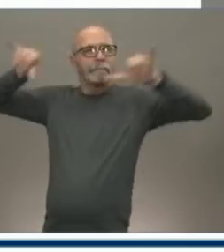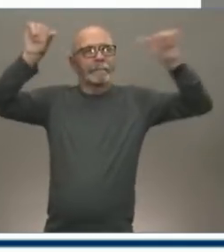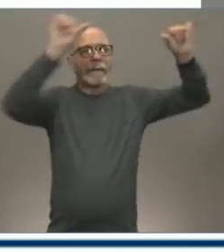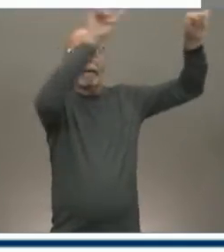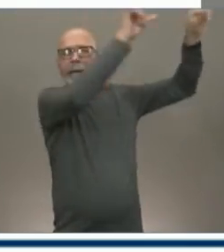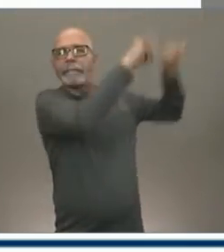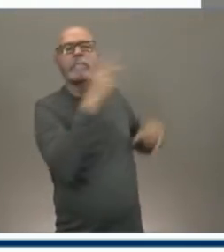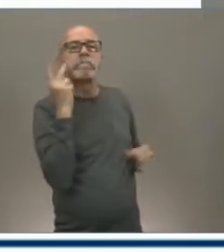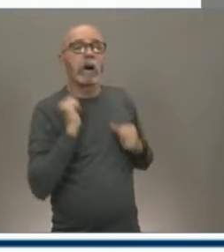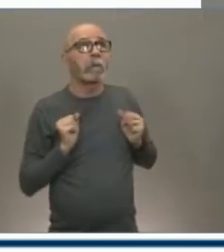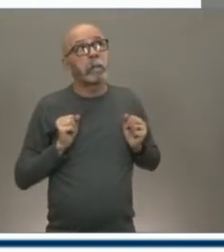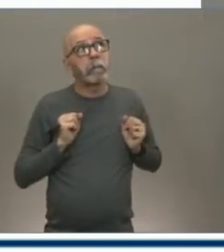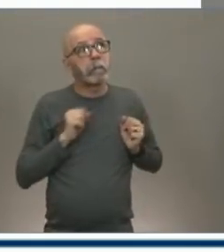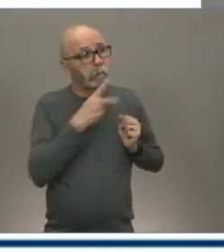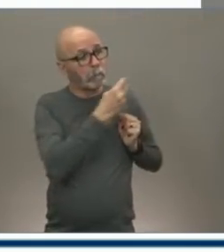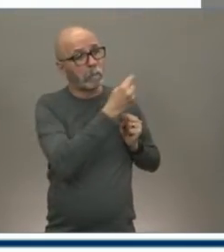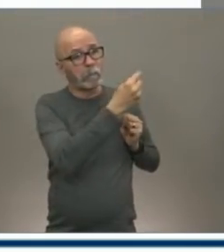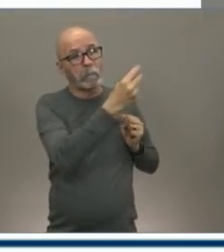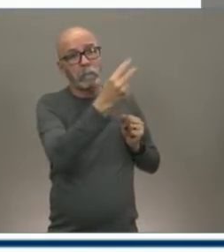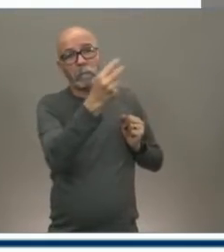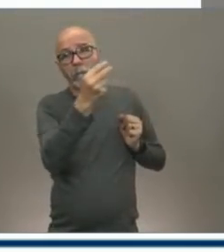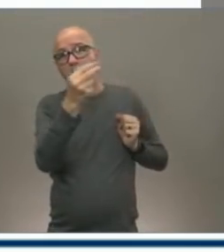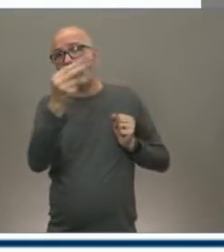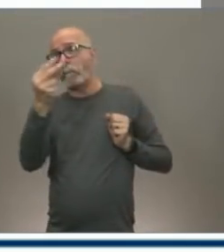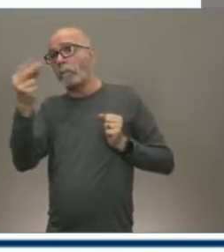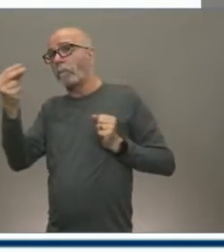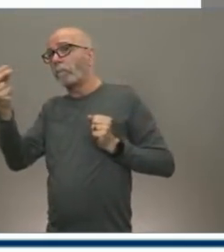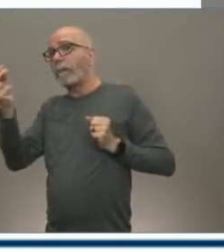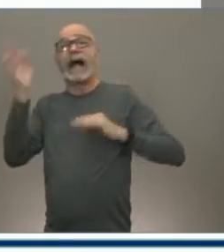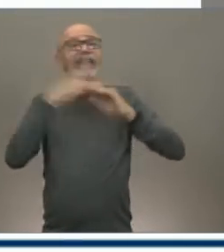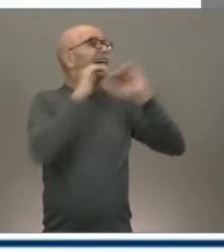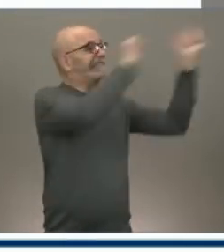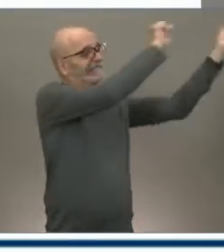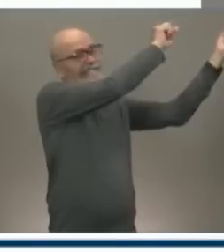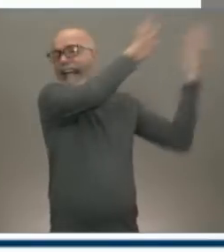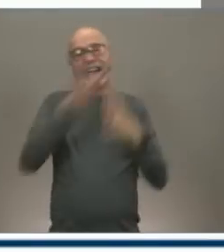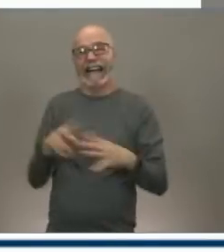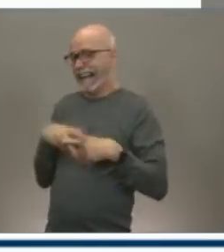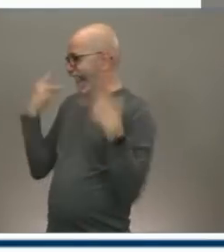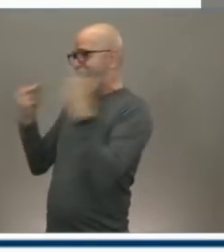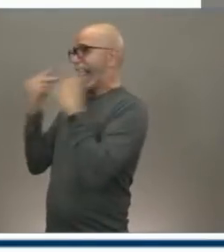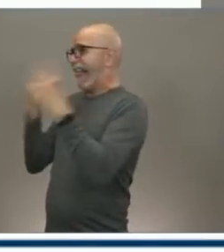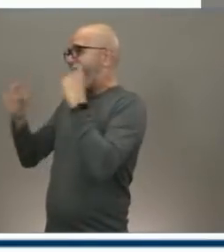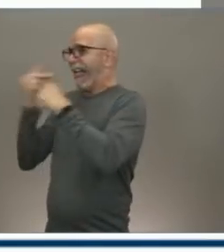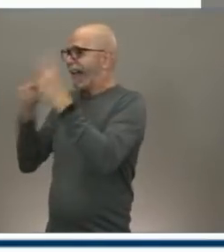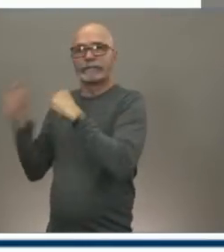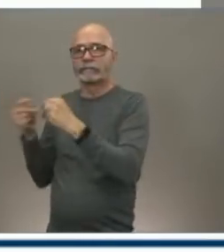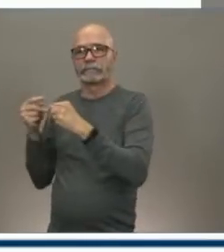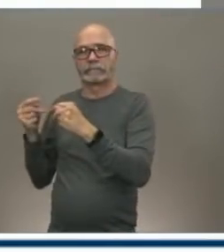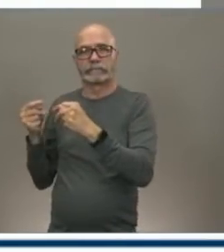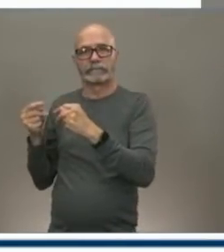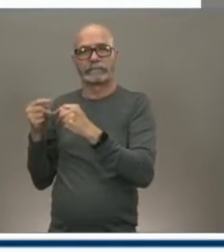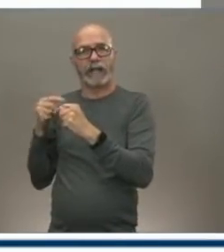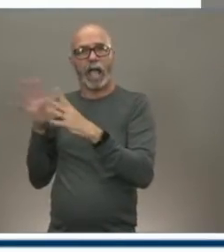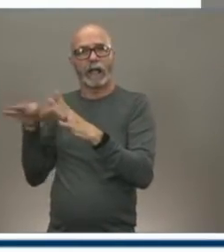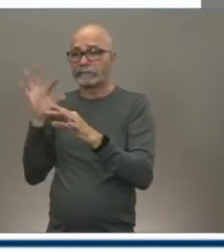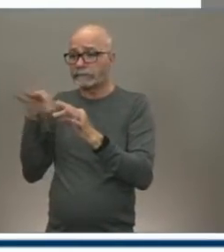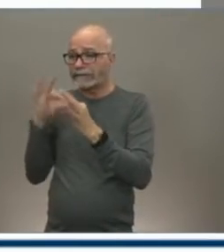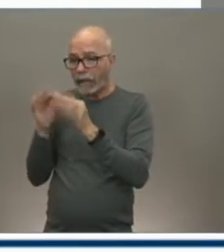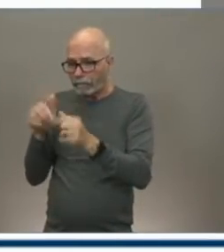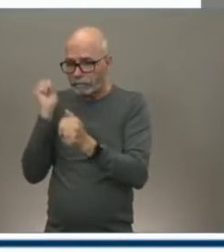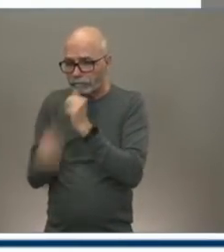to put large amounts of vaccine into a system that hasn't been tested yet. We want to make sure that if there is a problem, that